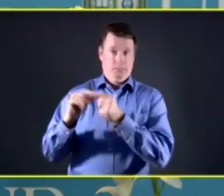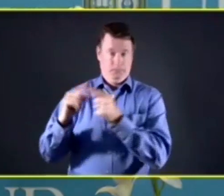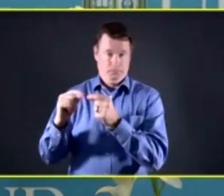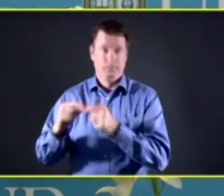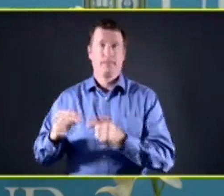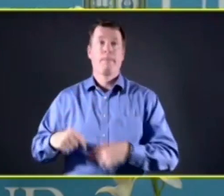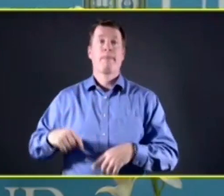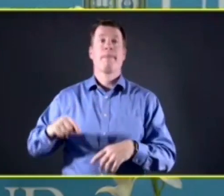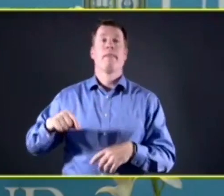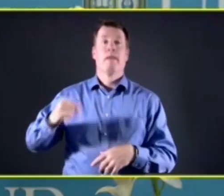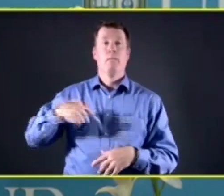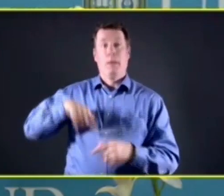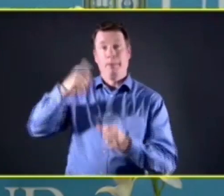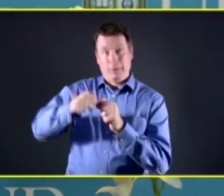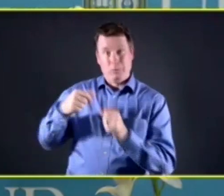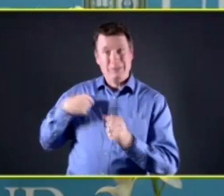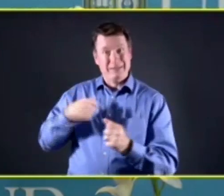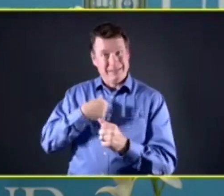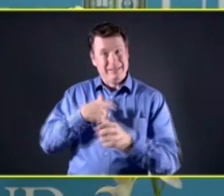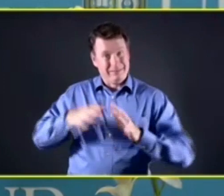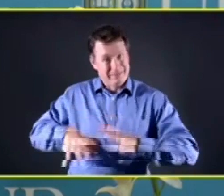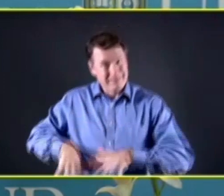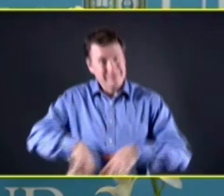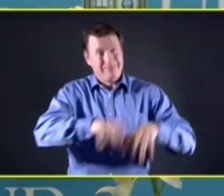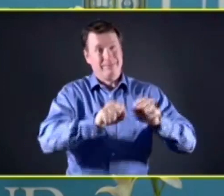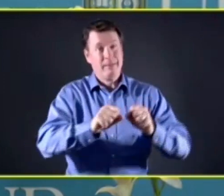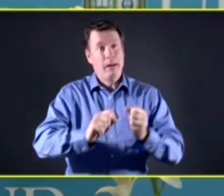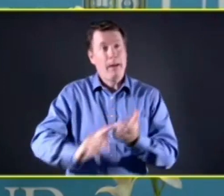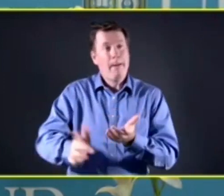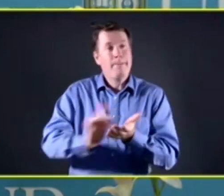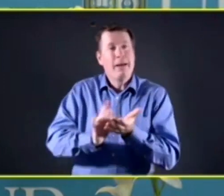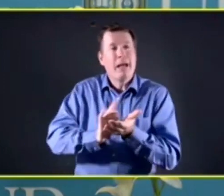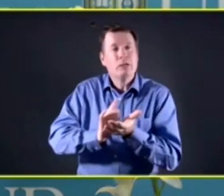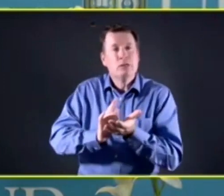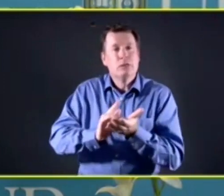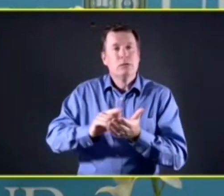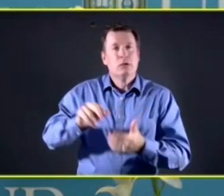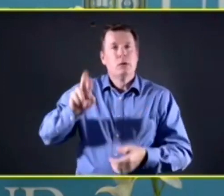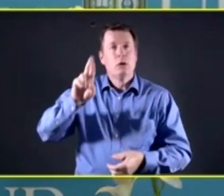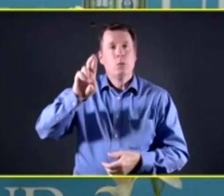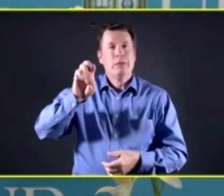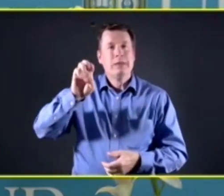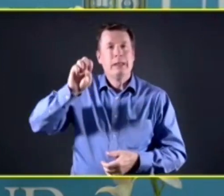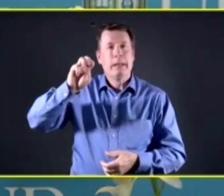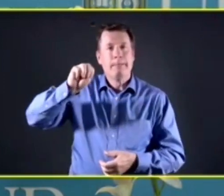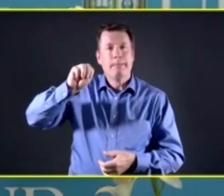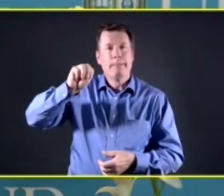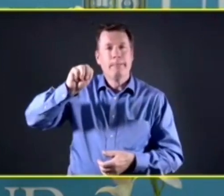to. Right. So you can stop early for good reasons or disappointing reasons.